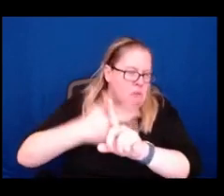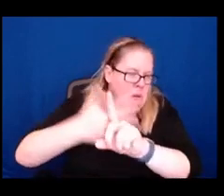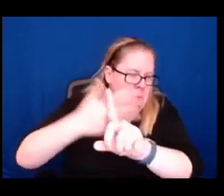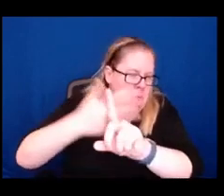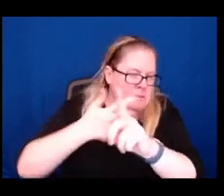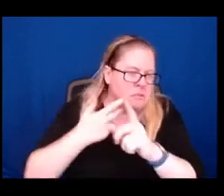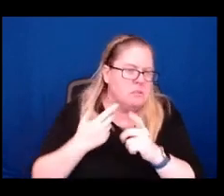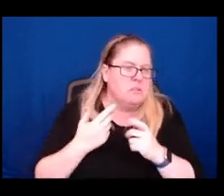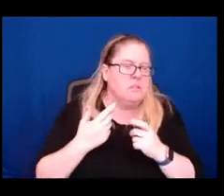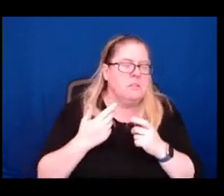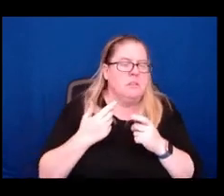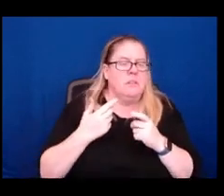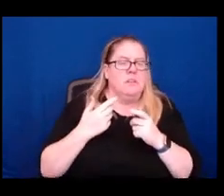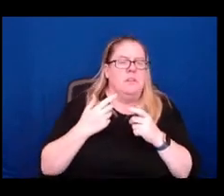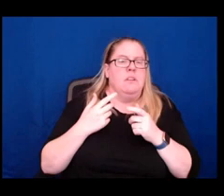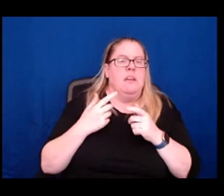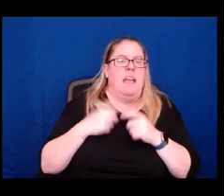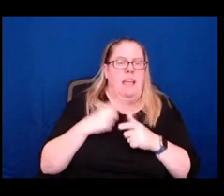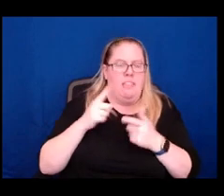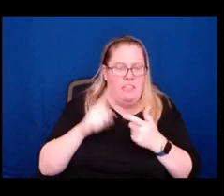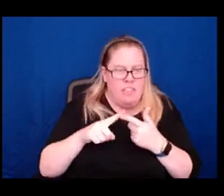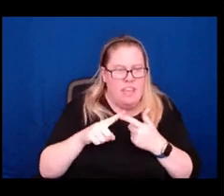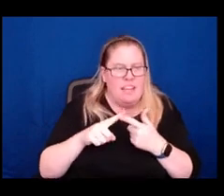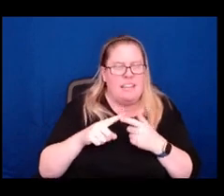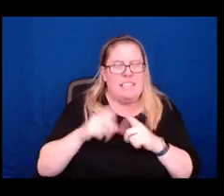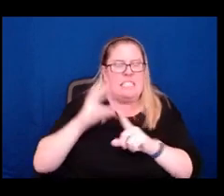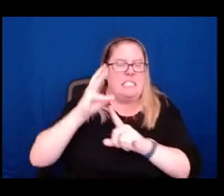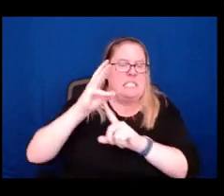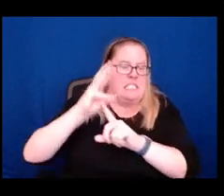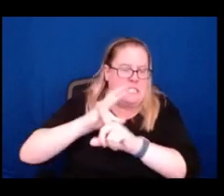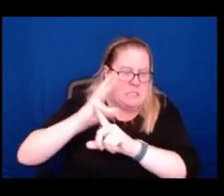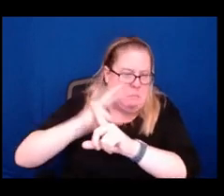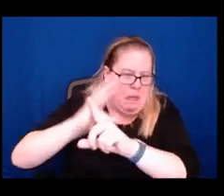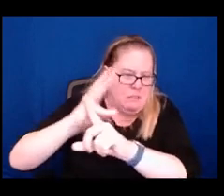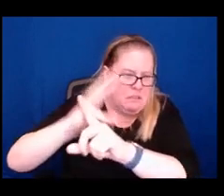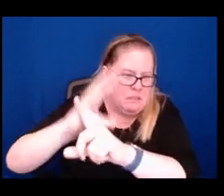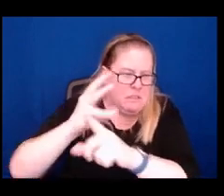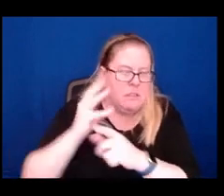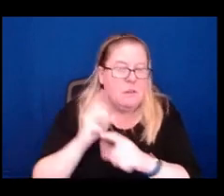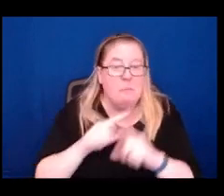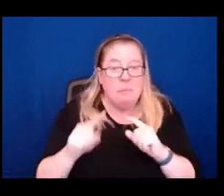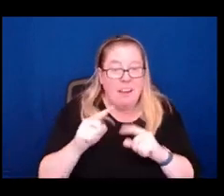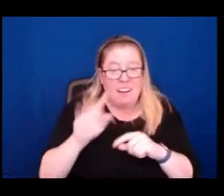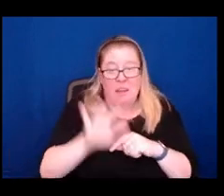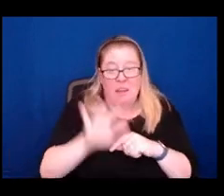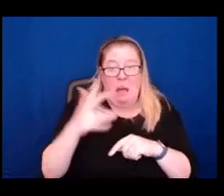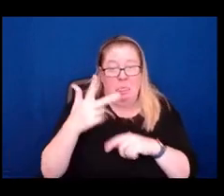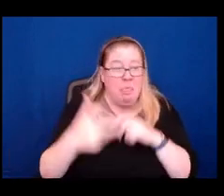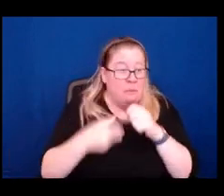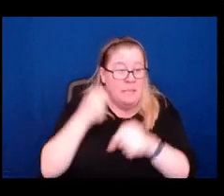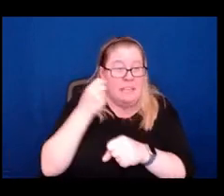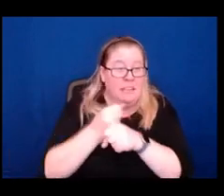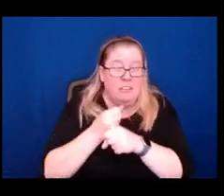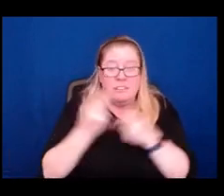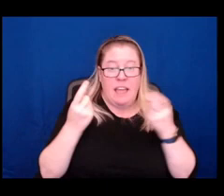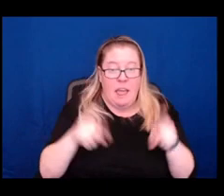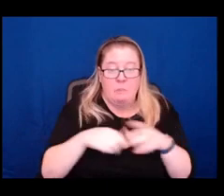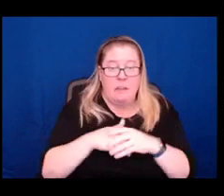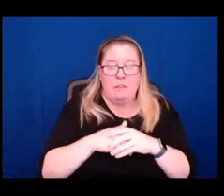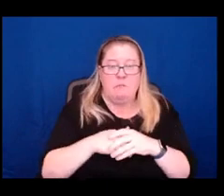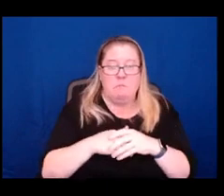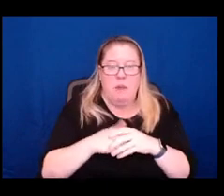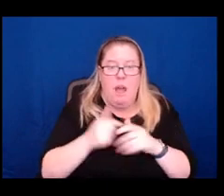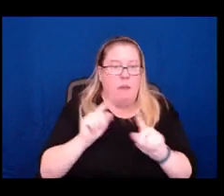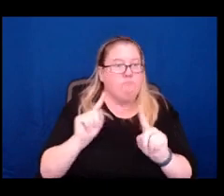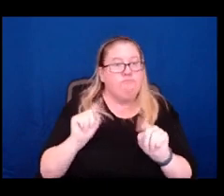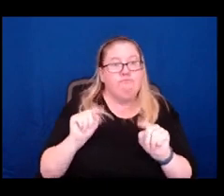every three months, and then we sort of spaced out the scans to every 6 months, but for about 3 years. And ultimately,